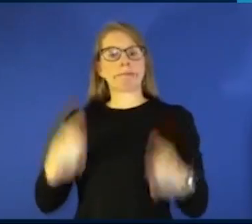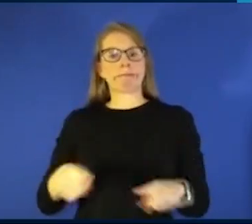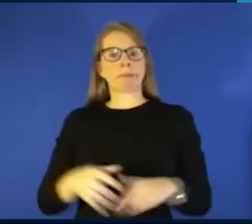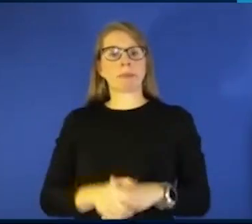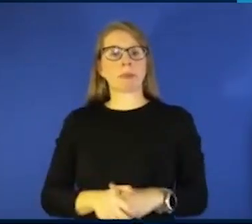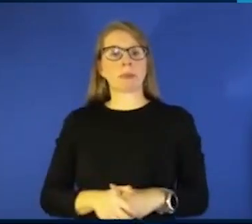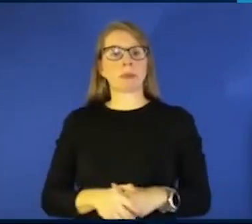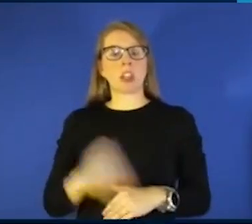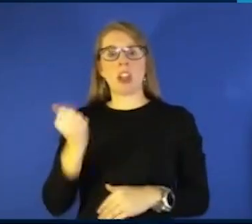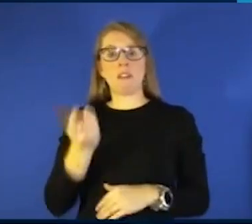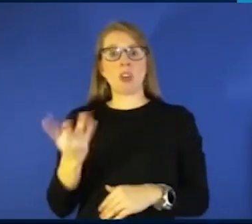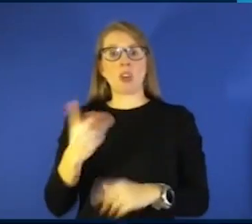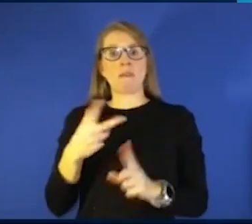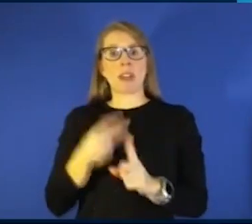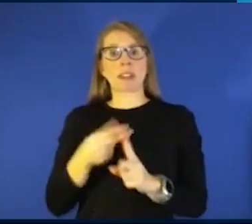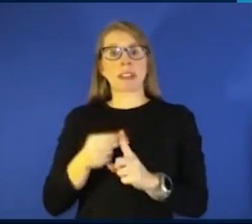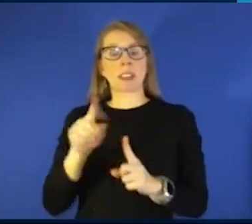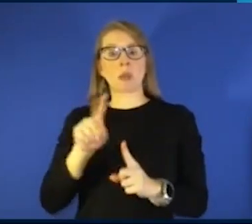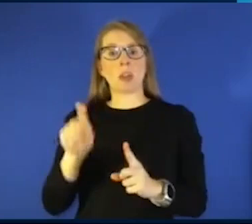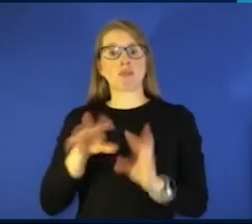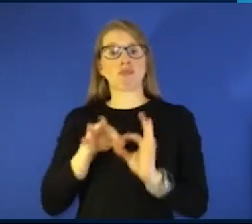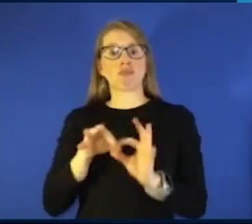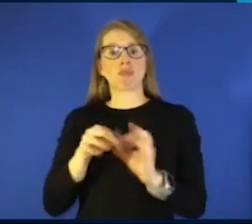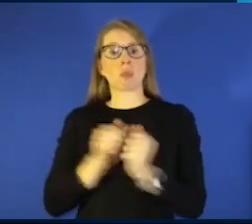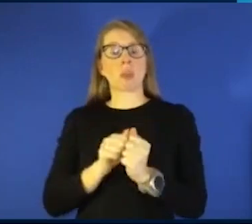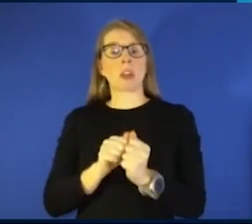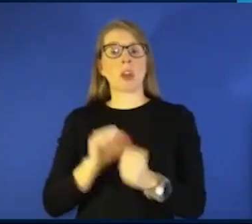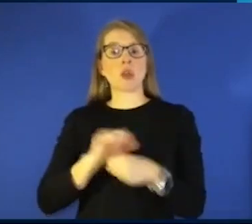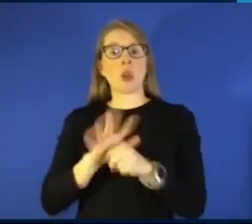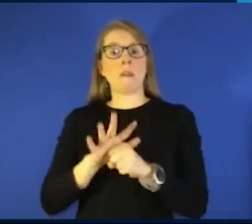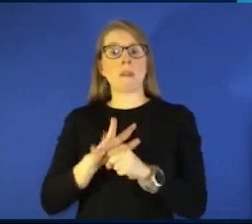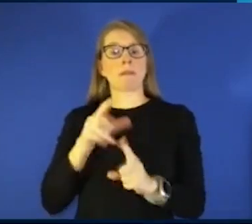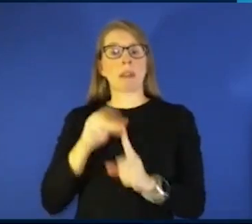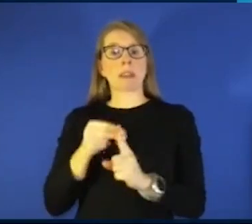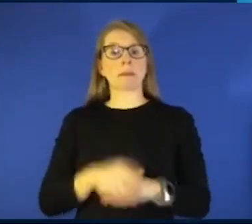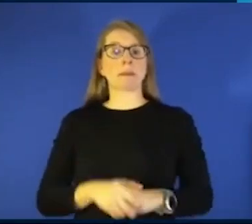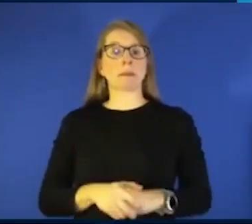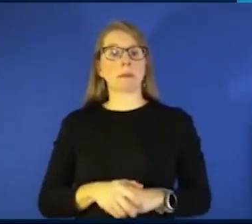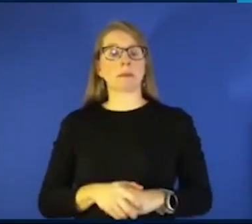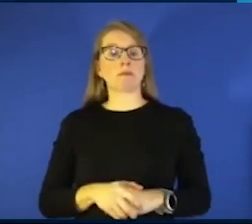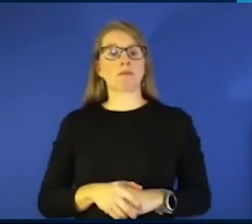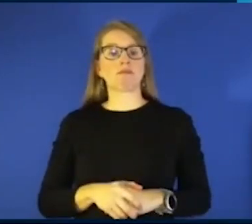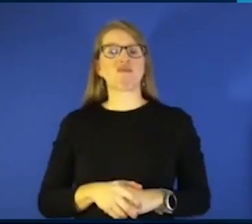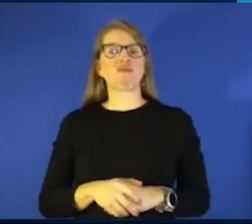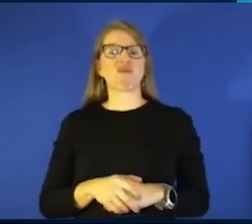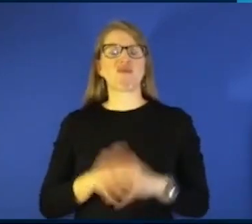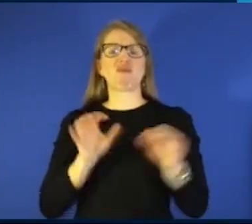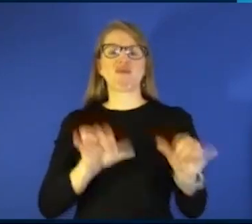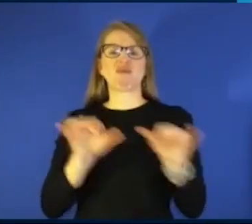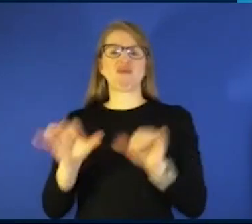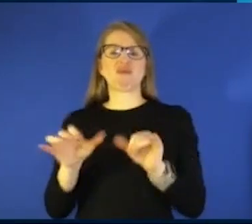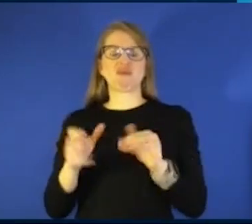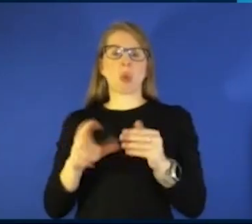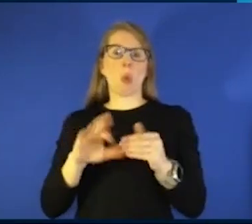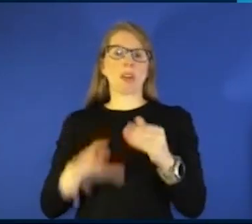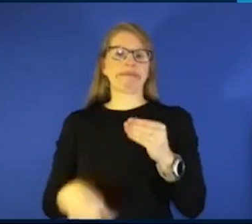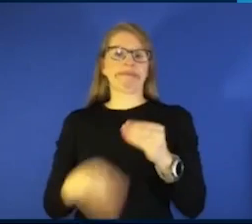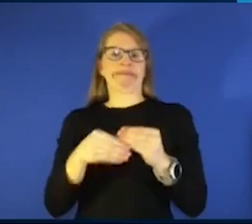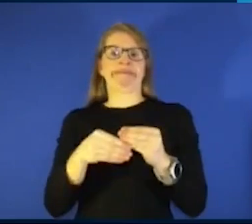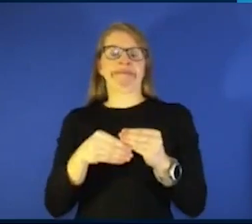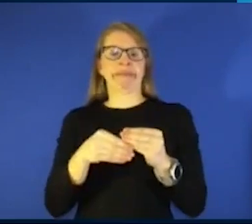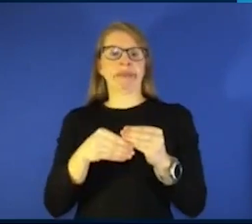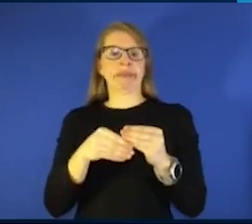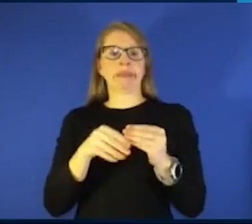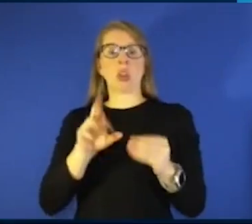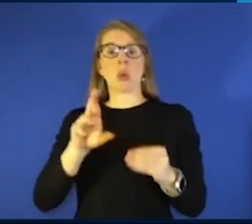vaccine questions when it comes to the COVID vaccine, and they piggyback on top of each other, these questions. Ruthie wants to know, when you say